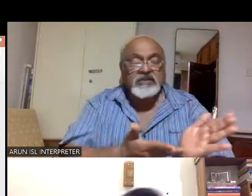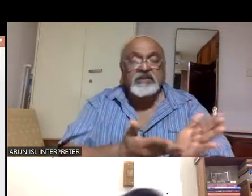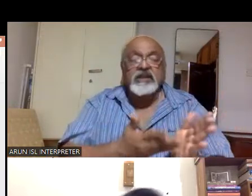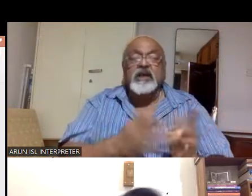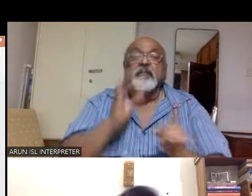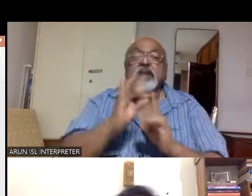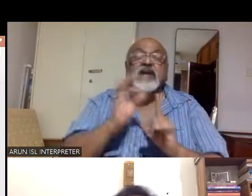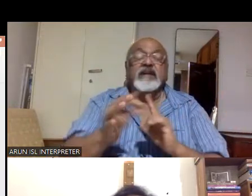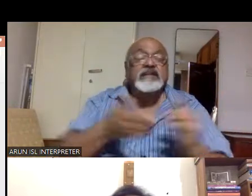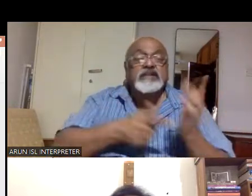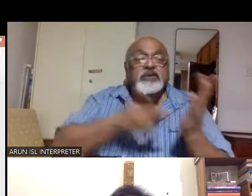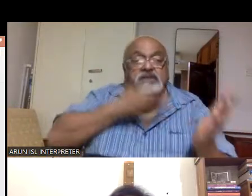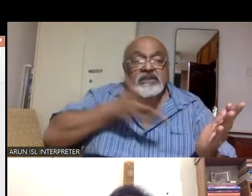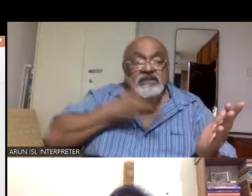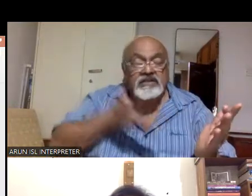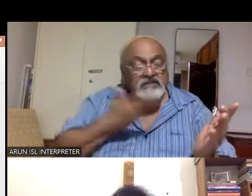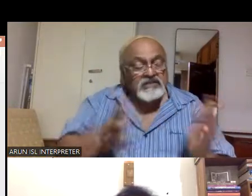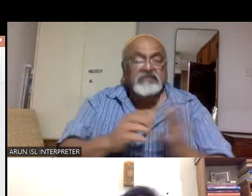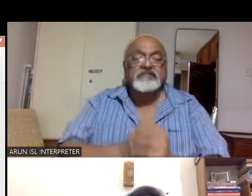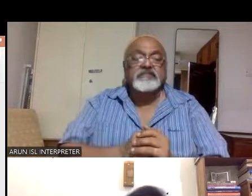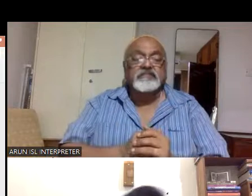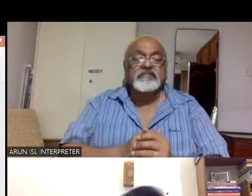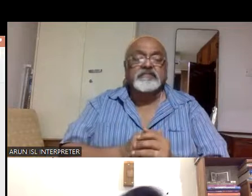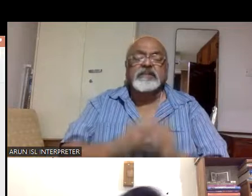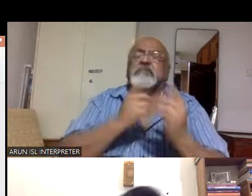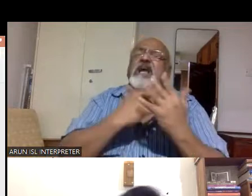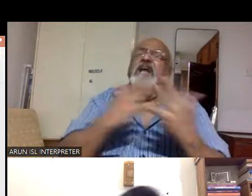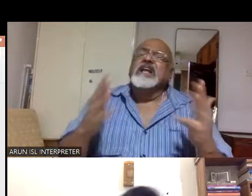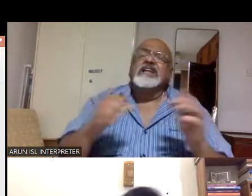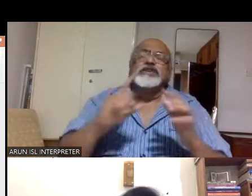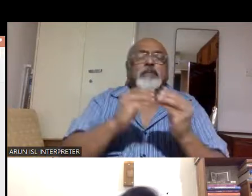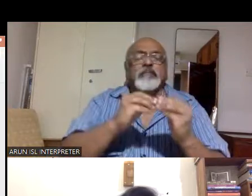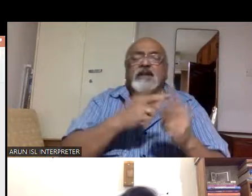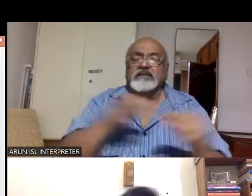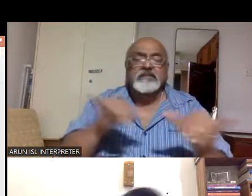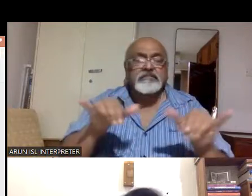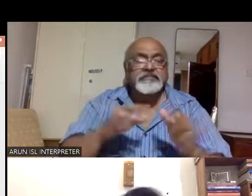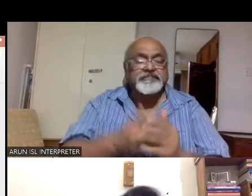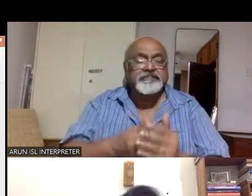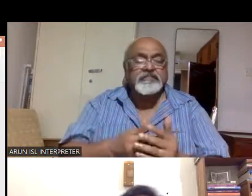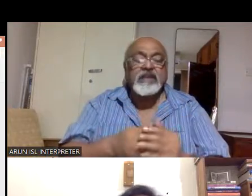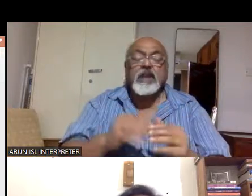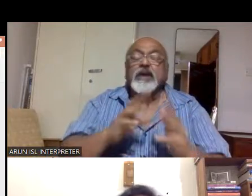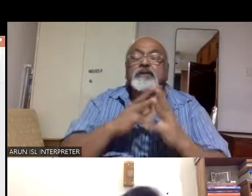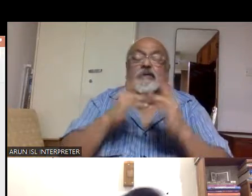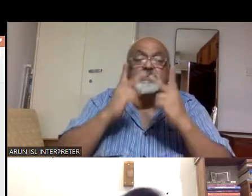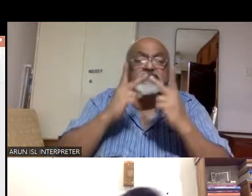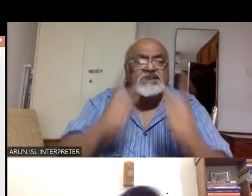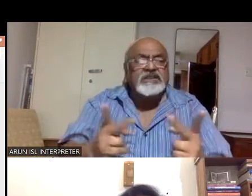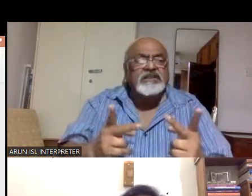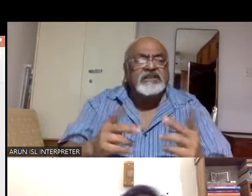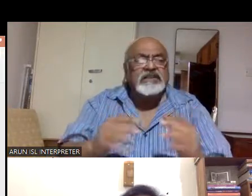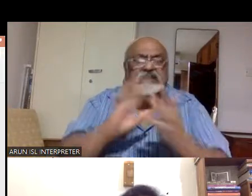private tutors, and many other jobs. And there was an absolute